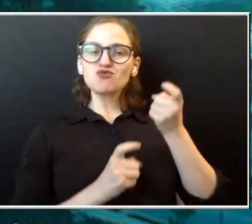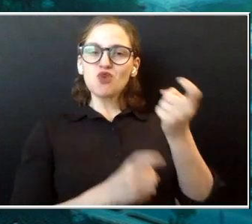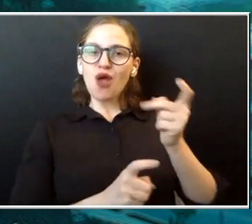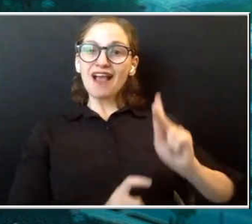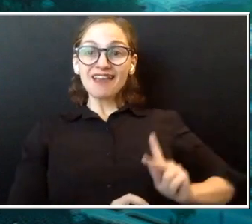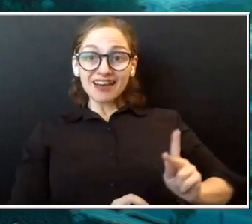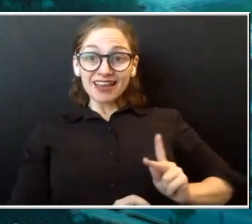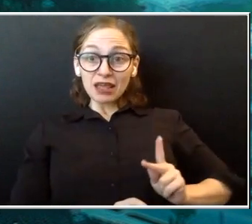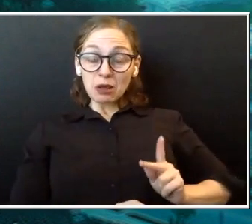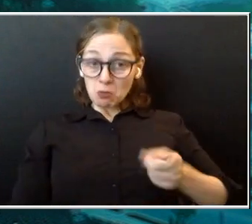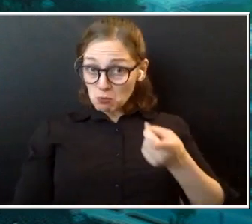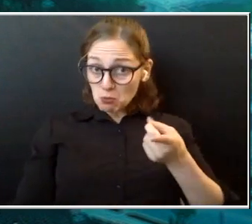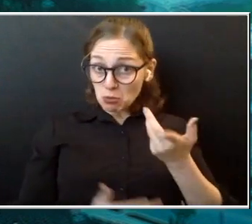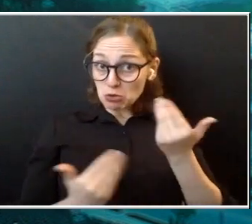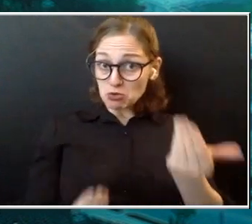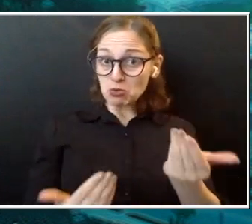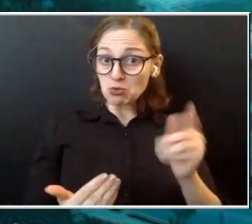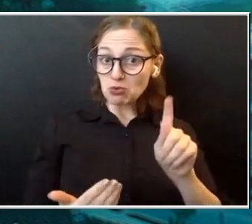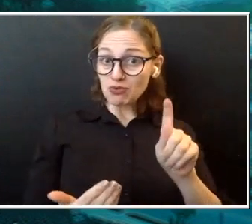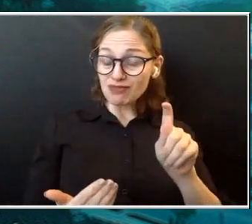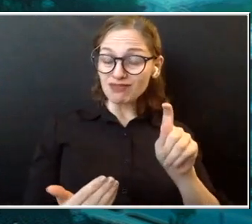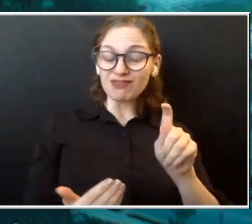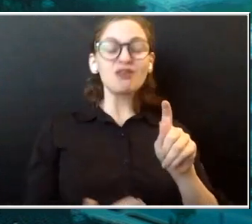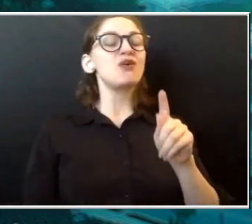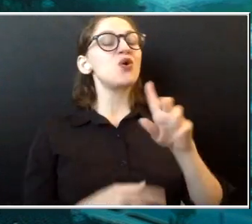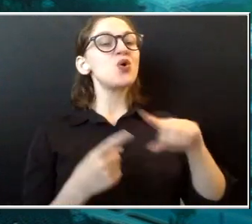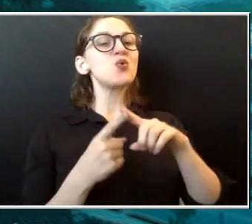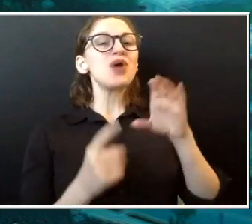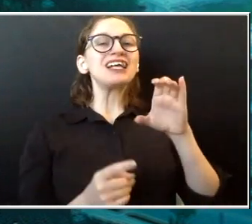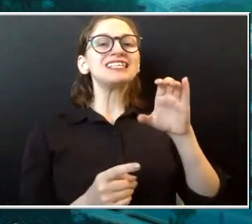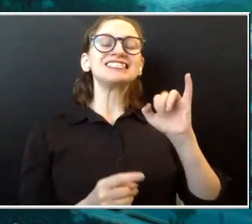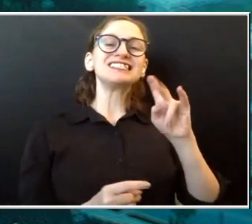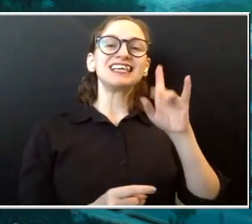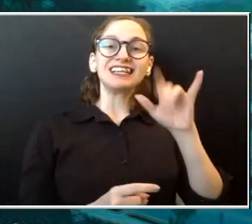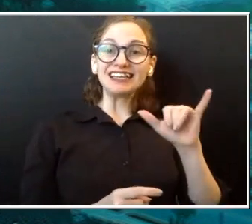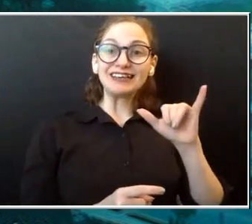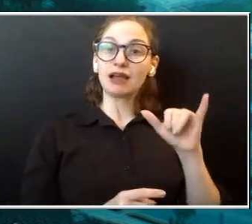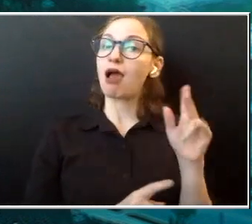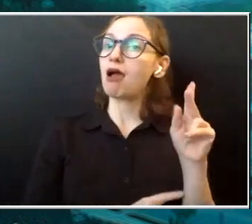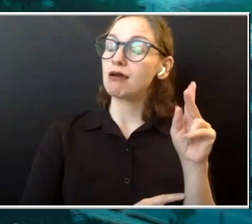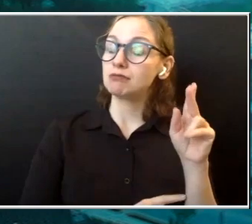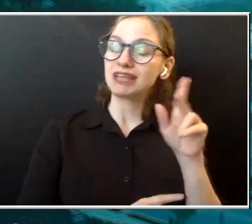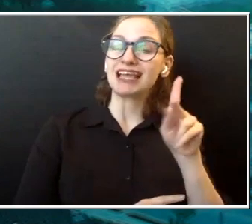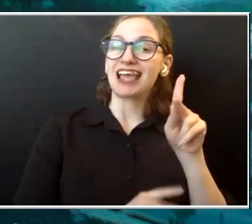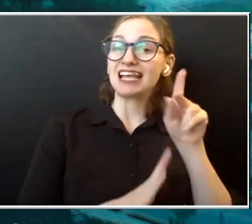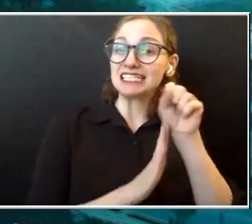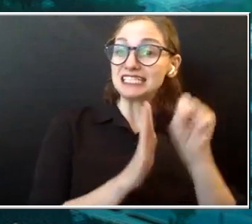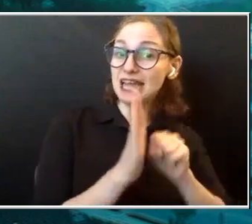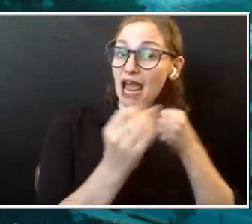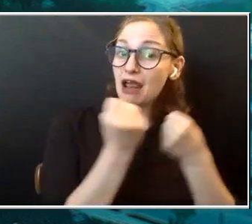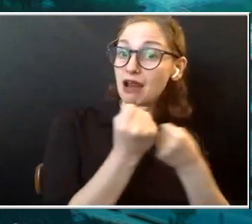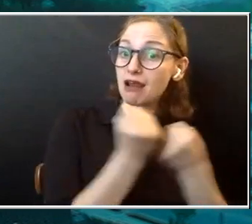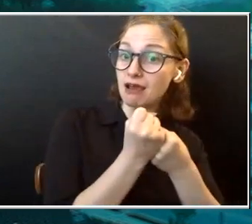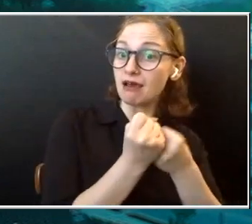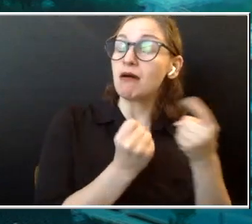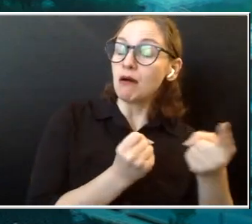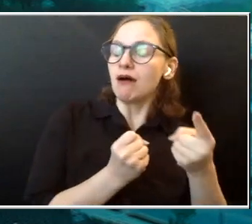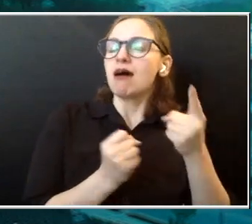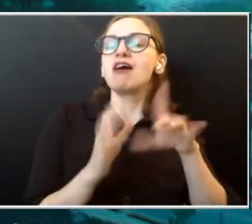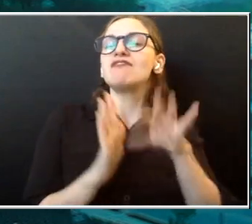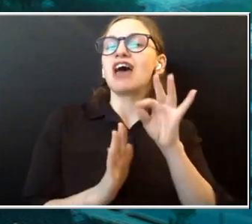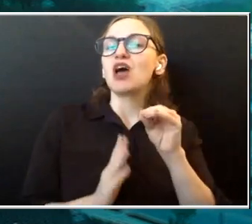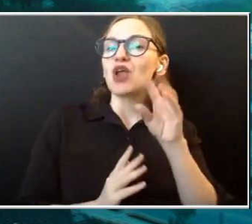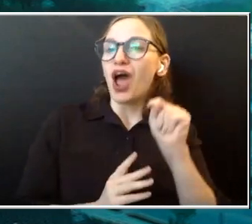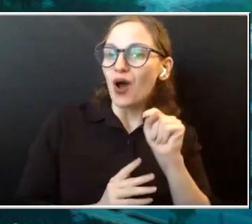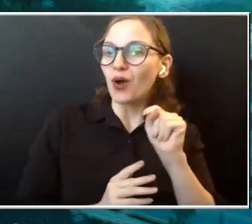fan, found out her uncle, a KU Jayhawk, was in desperate need of a kidney, okay, wait a minute, she's a wildcat, she decided to look